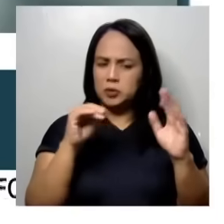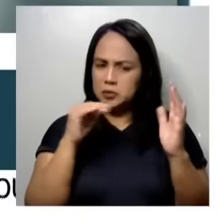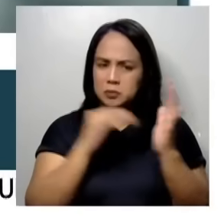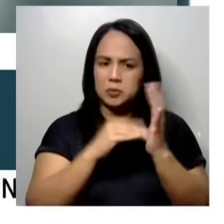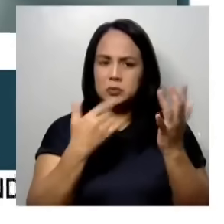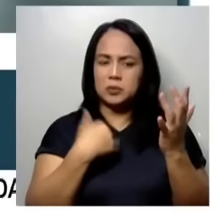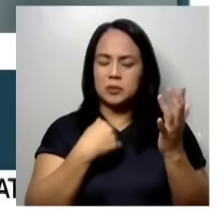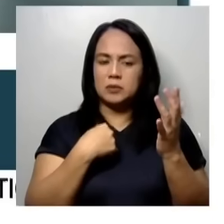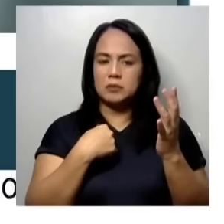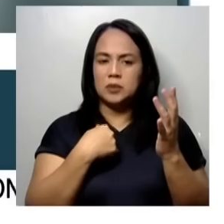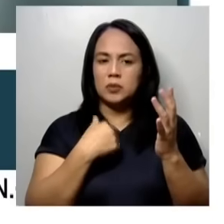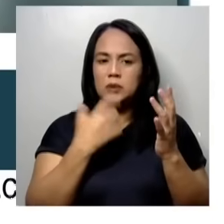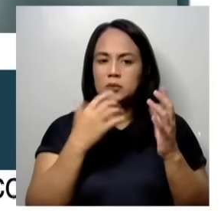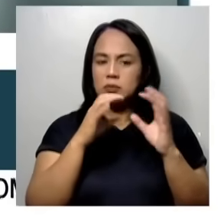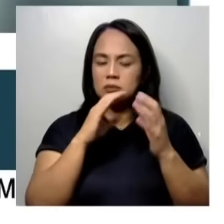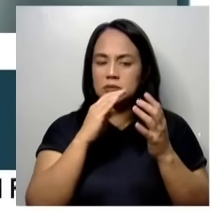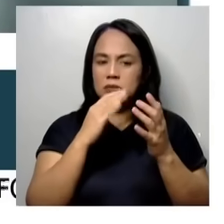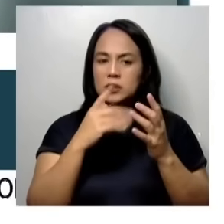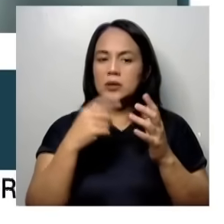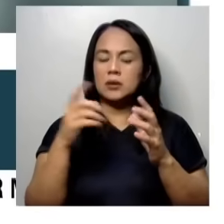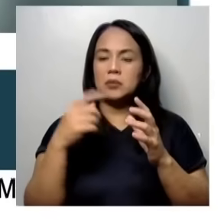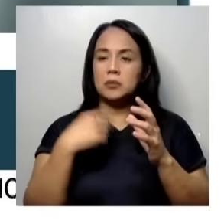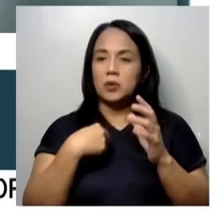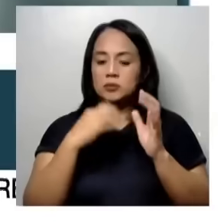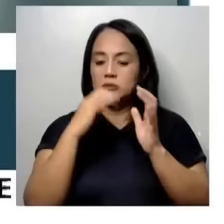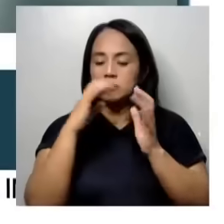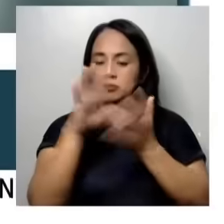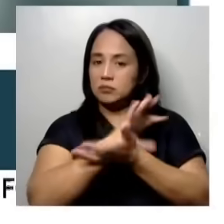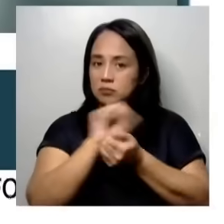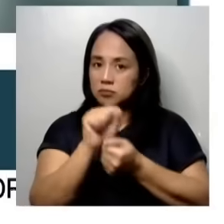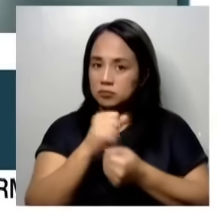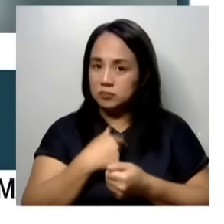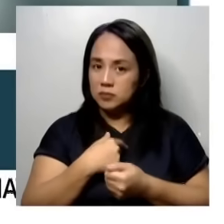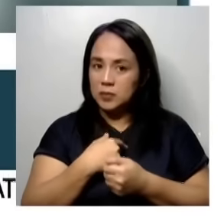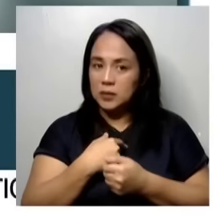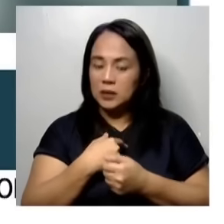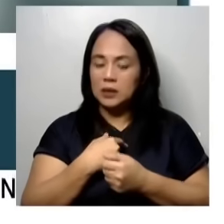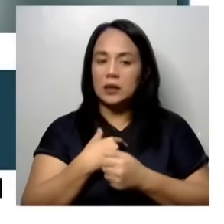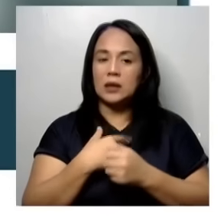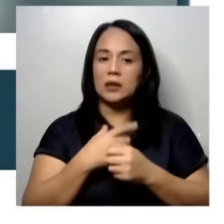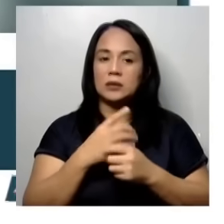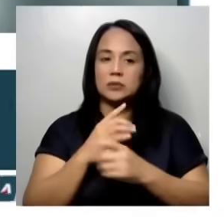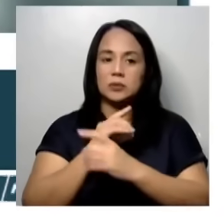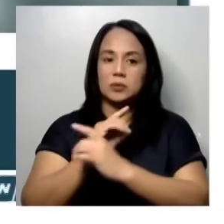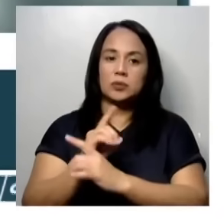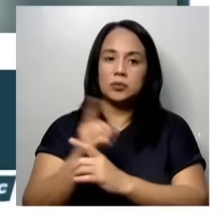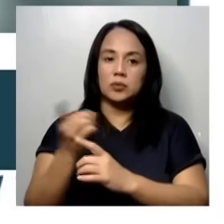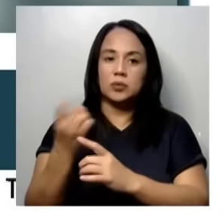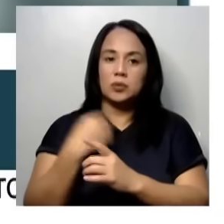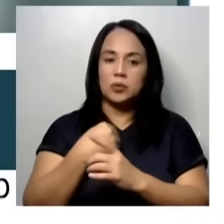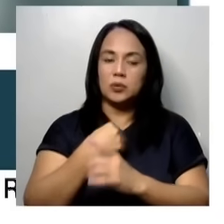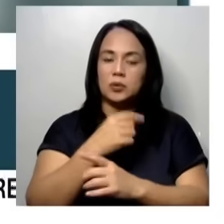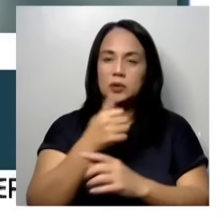discredit that. They would like to discredit me in defense of those who are in power.